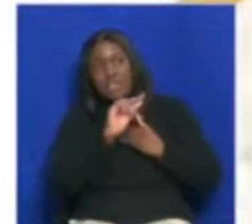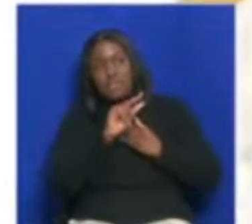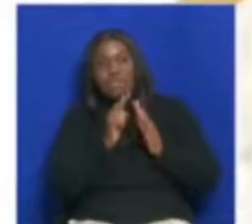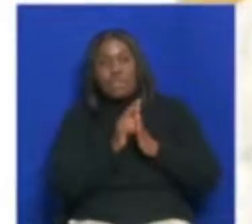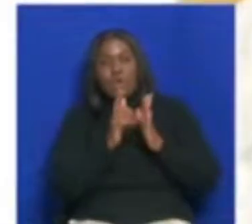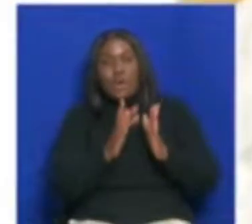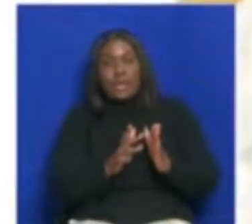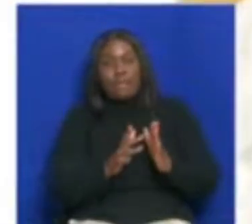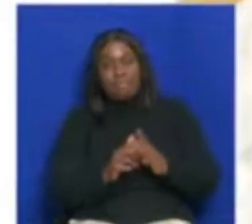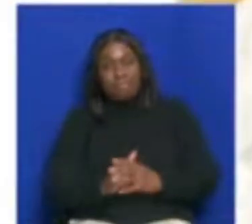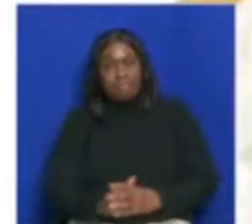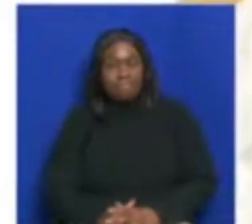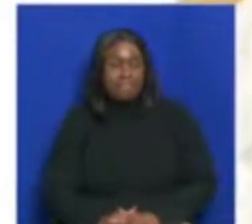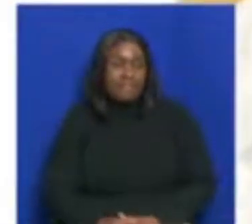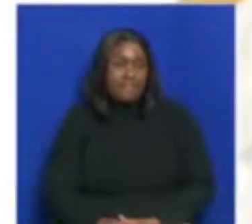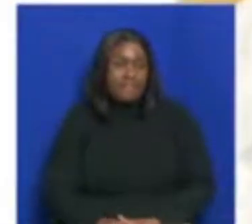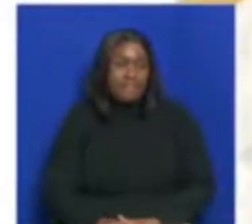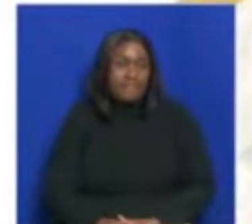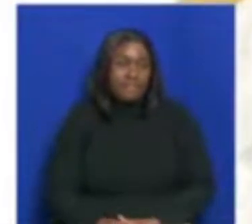Now,